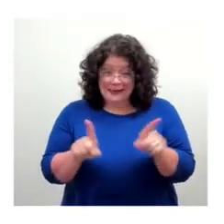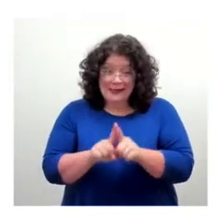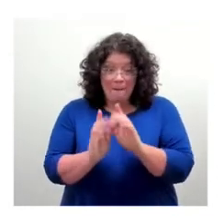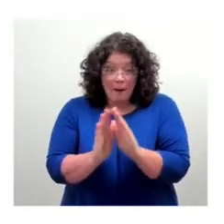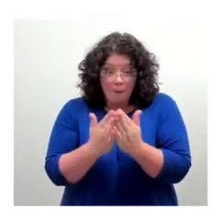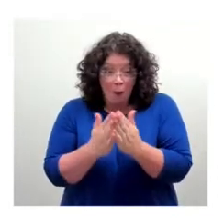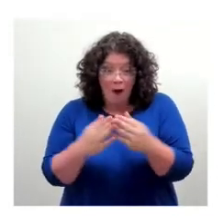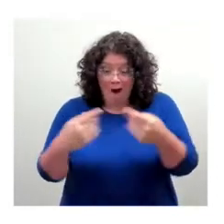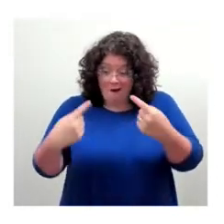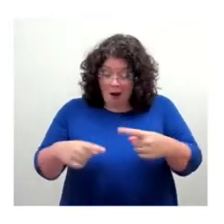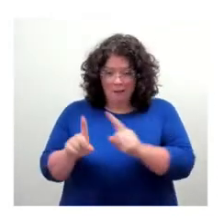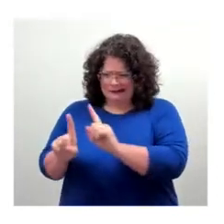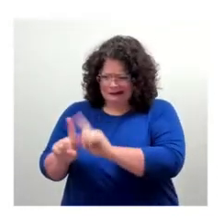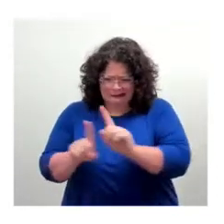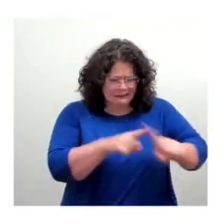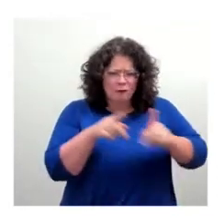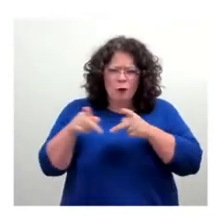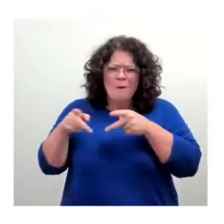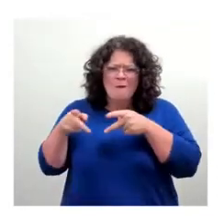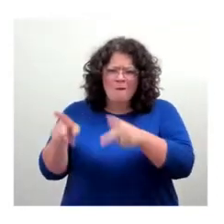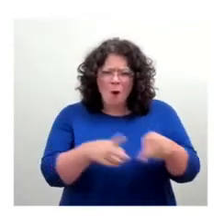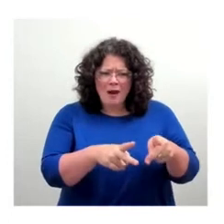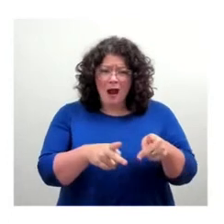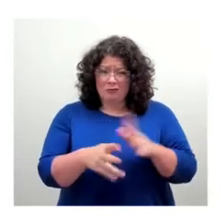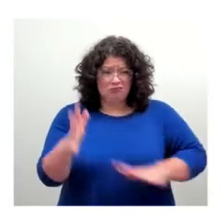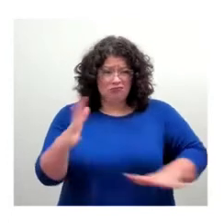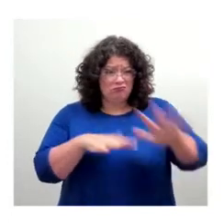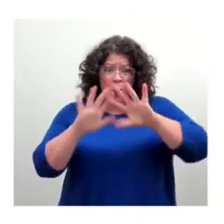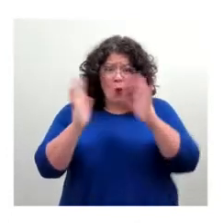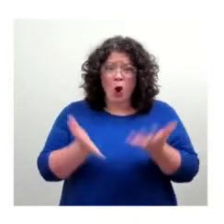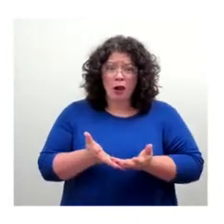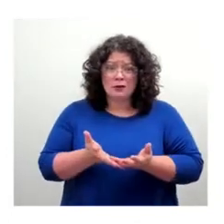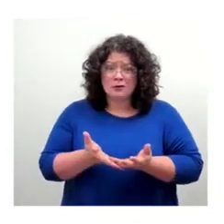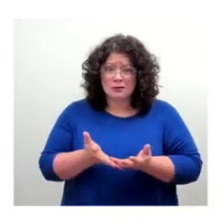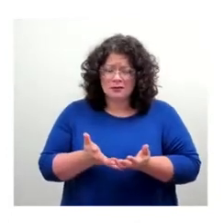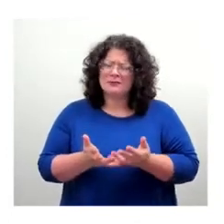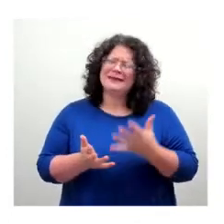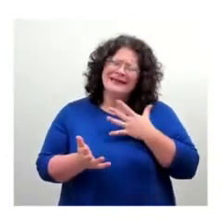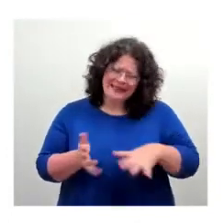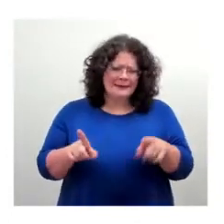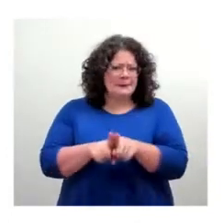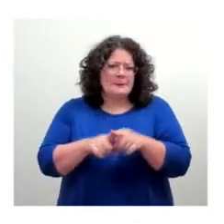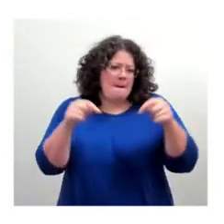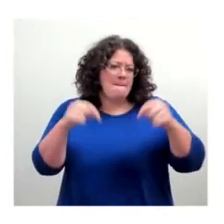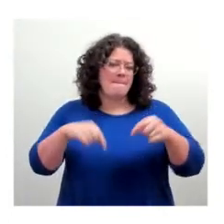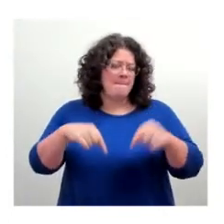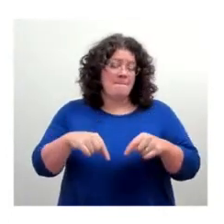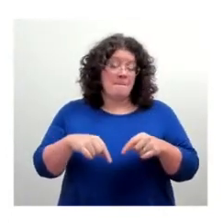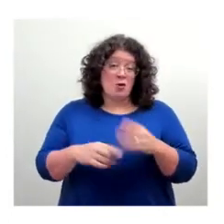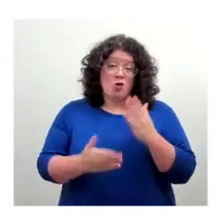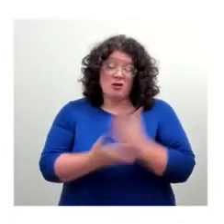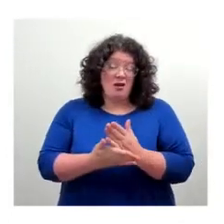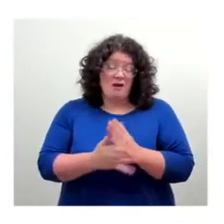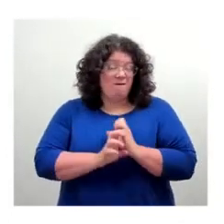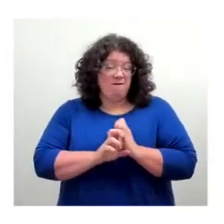are doing, you're making. It's available. Make it available on demand. It makes it available to all